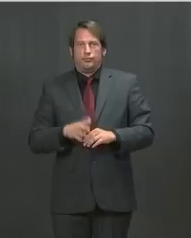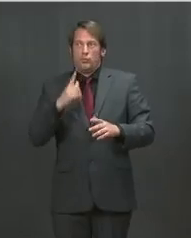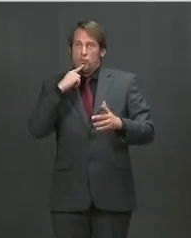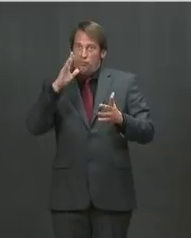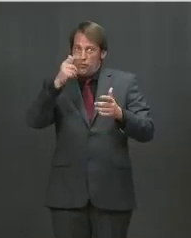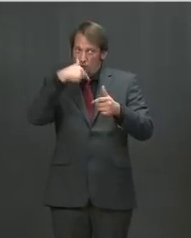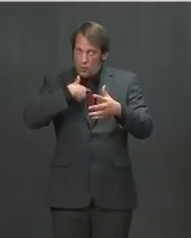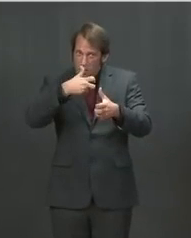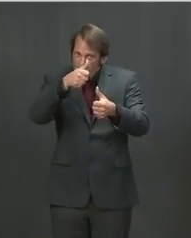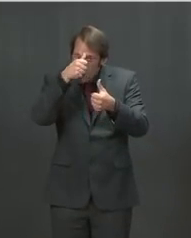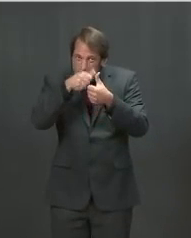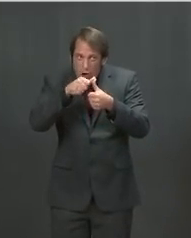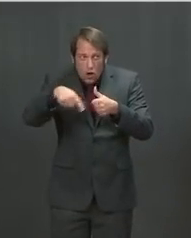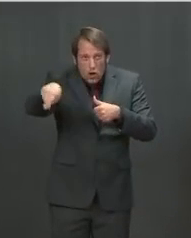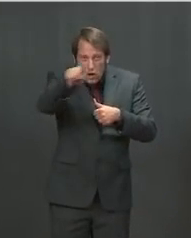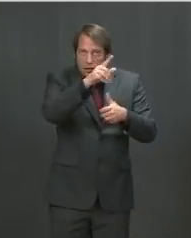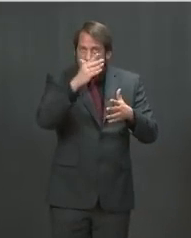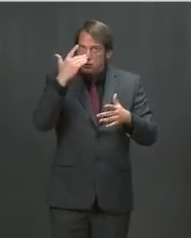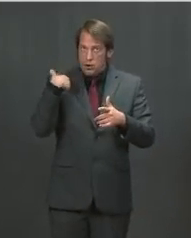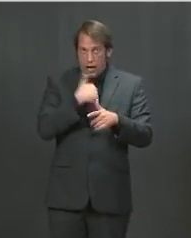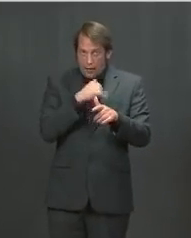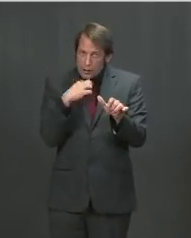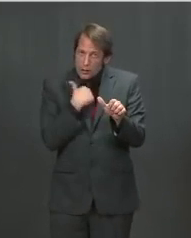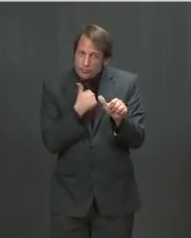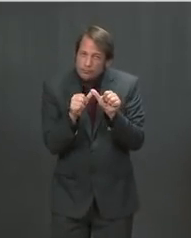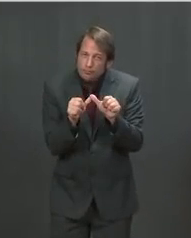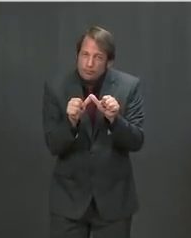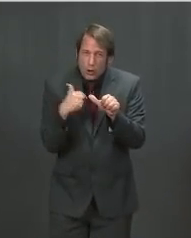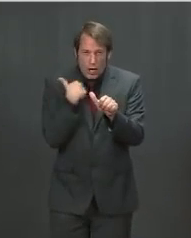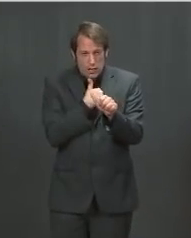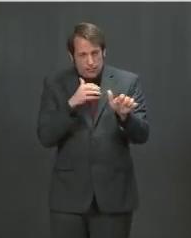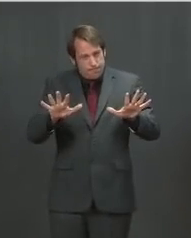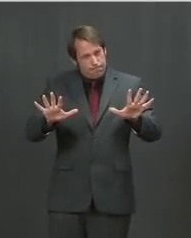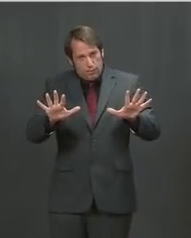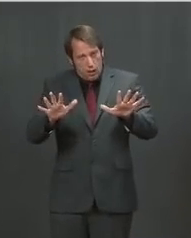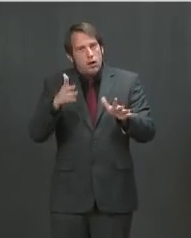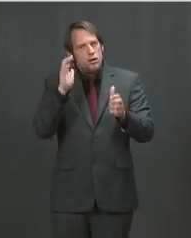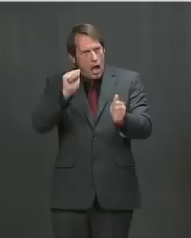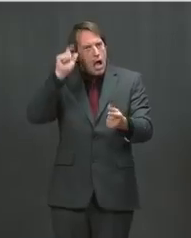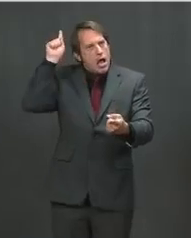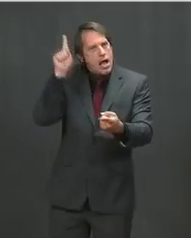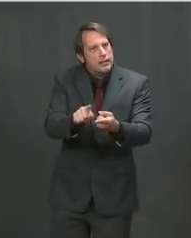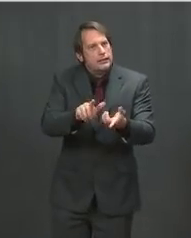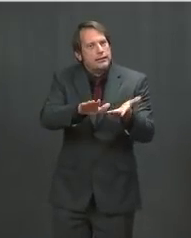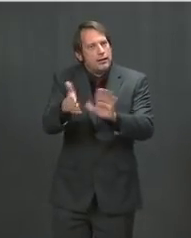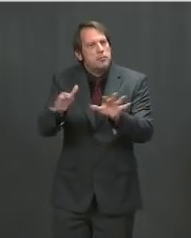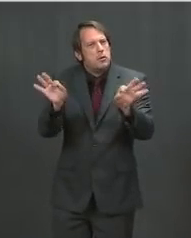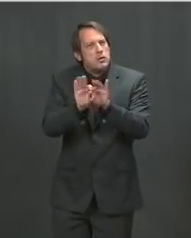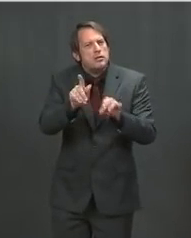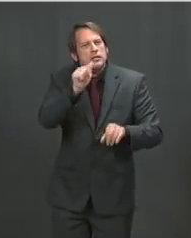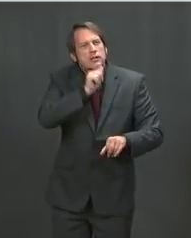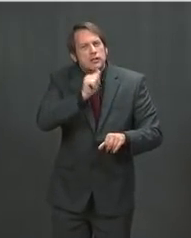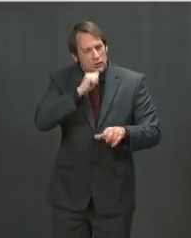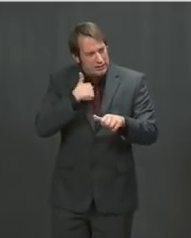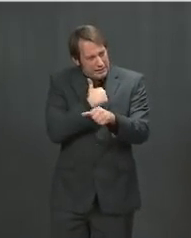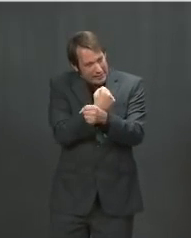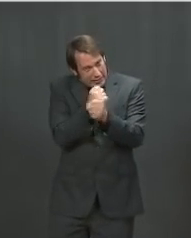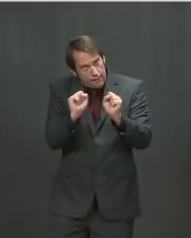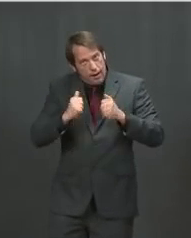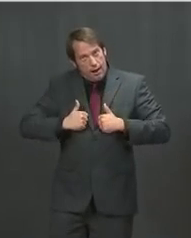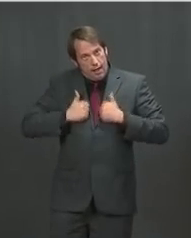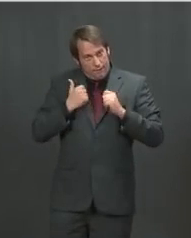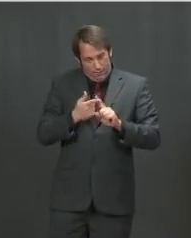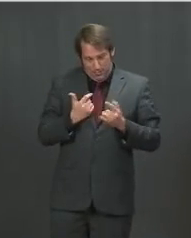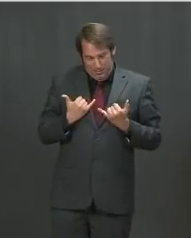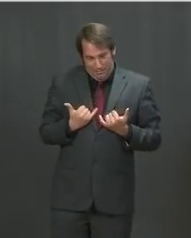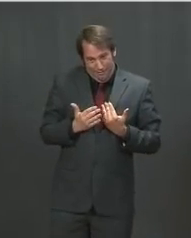misery. If all of us do our part, we can help save lives in April, May, and June. Wear a